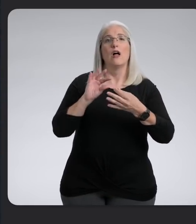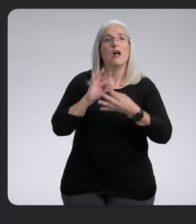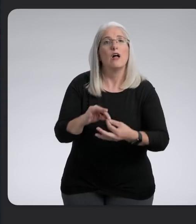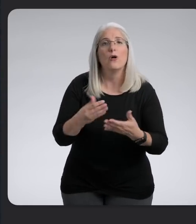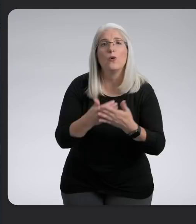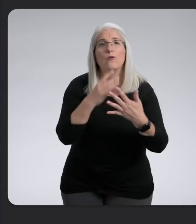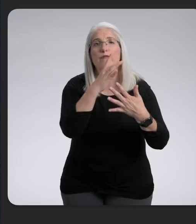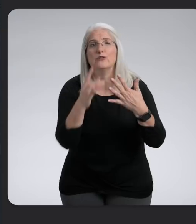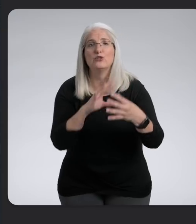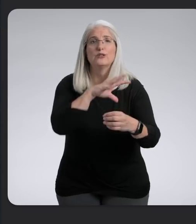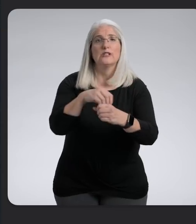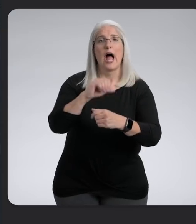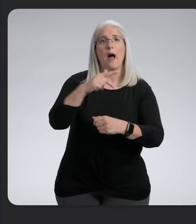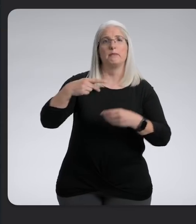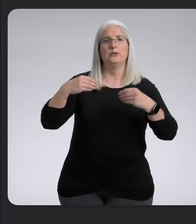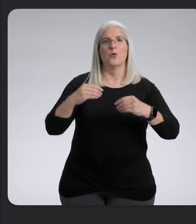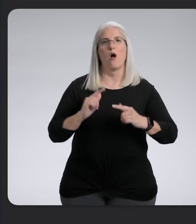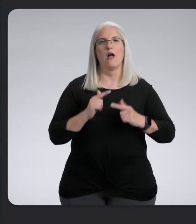Anne.